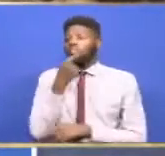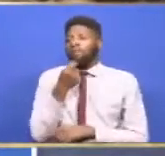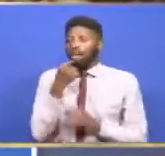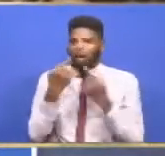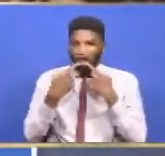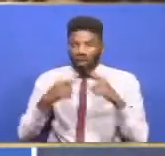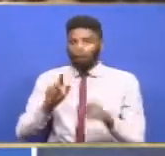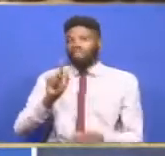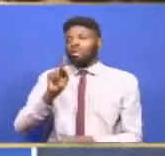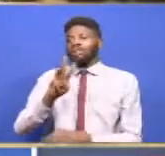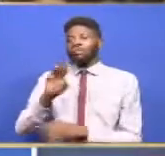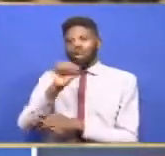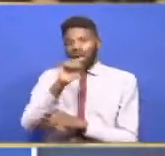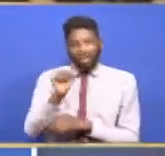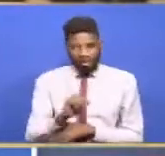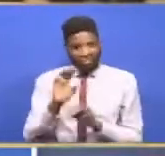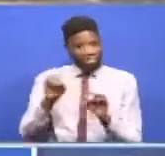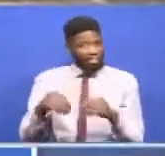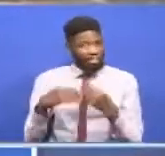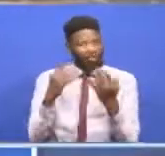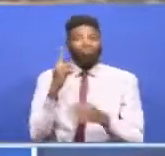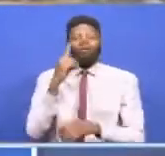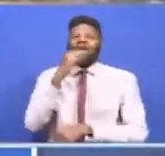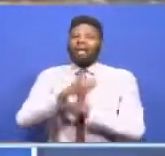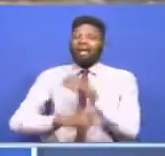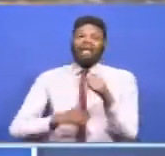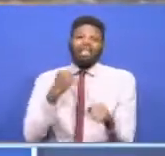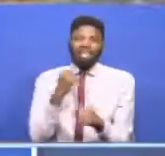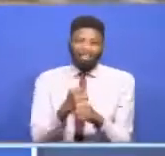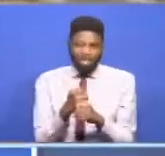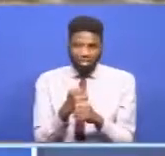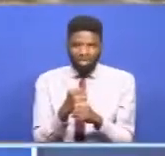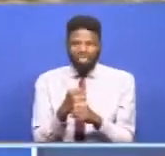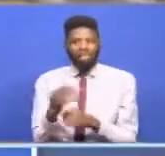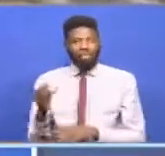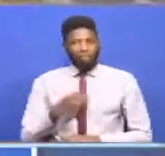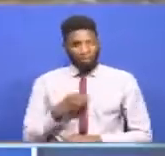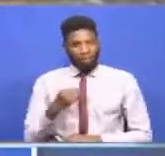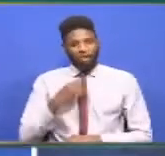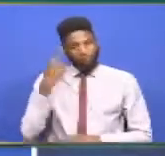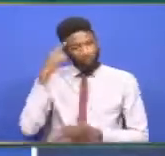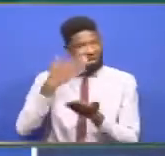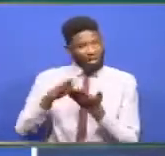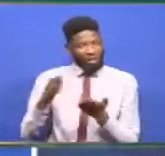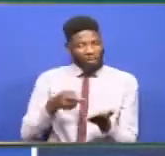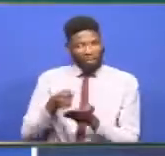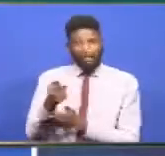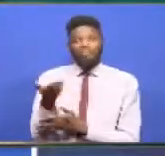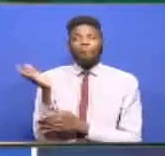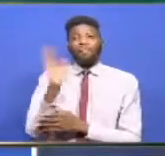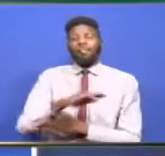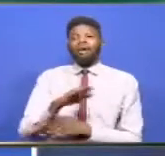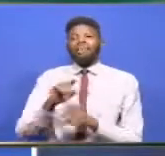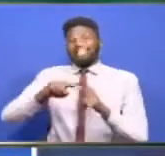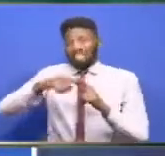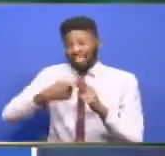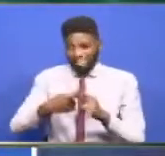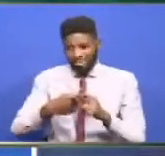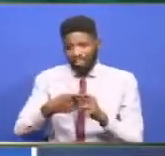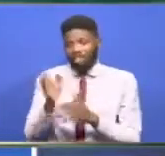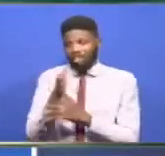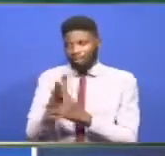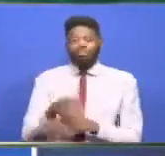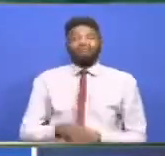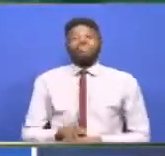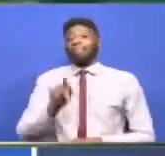give a one-year moratorium to lodge owners in its parks and reserves for rent payment beginning Thursday. According to